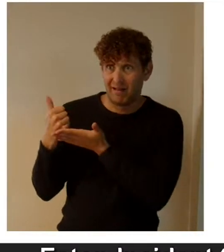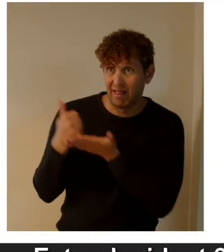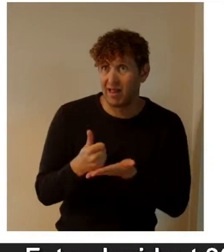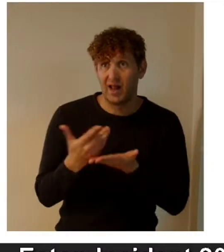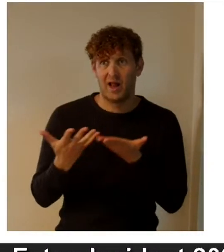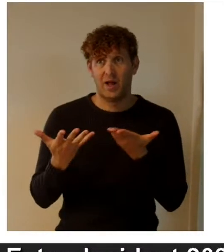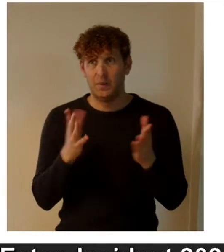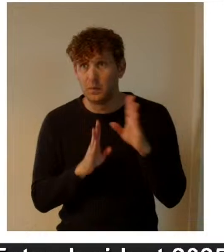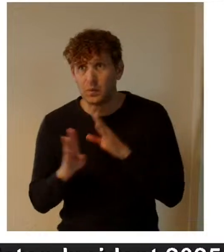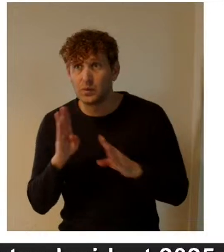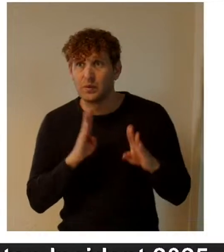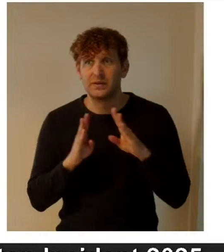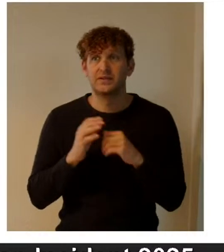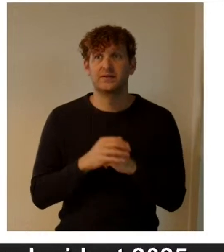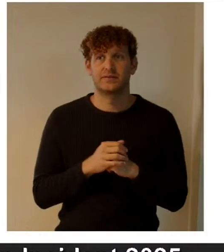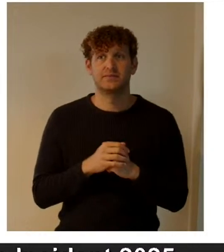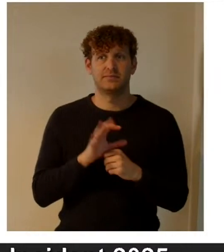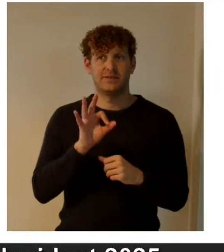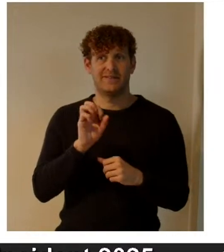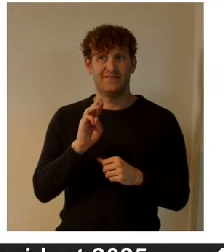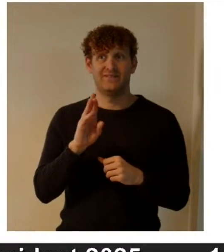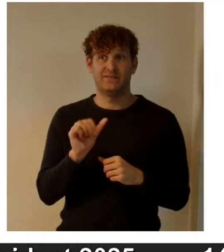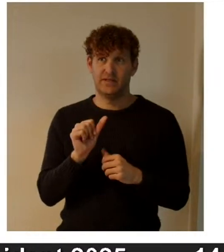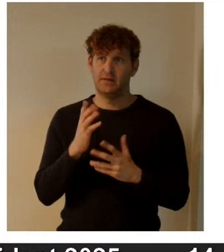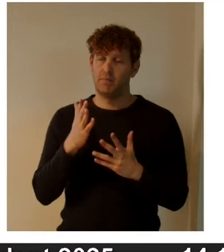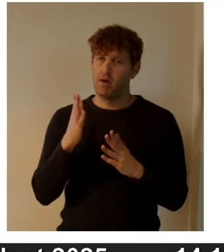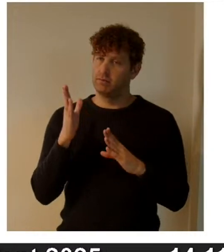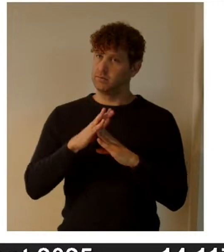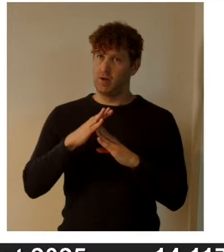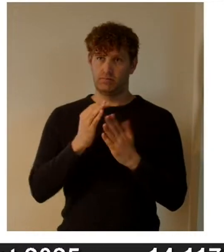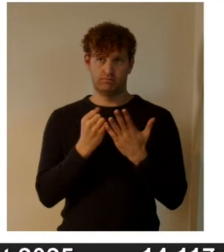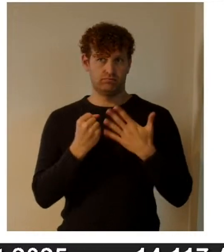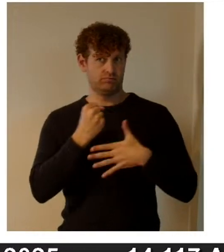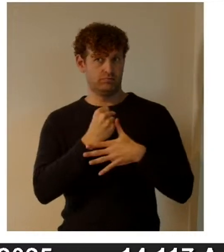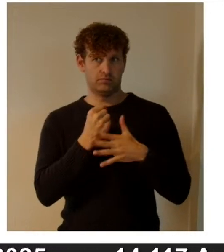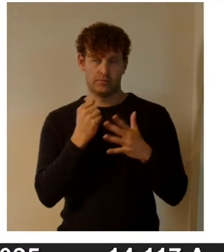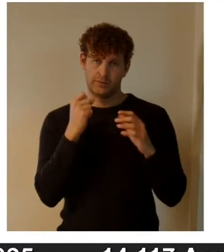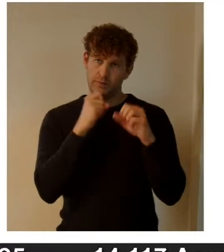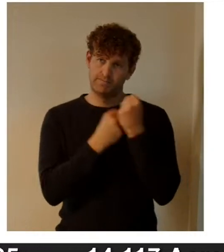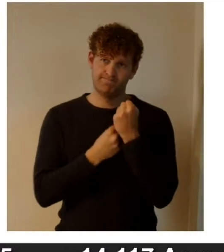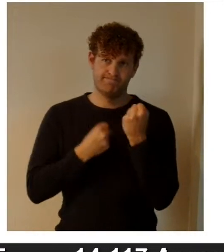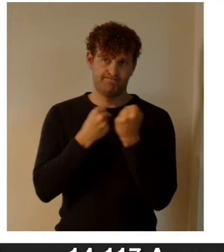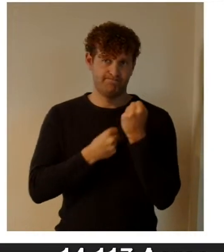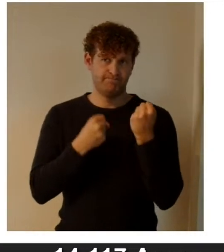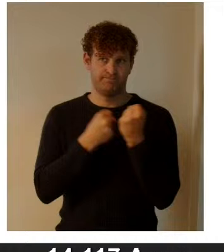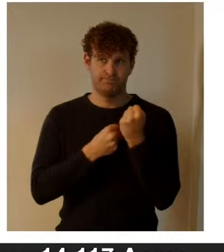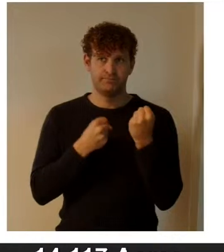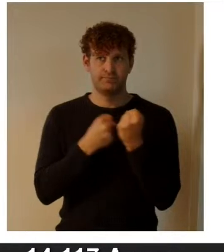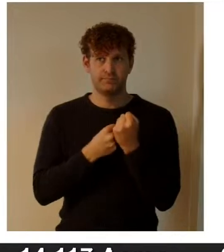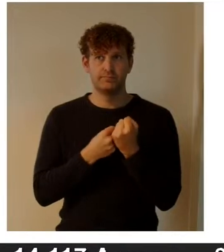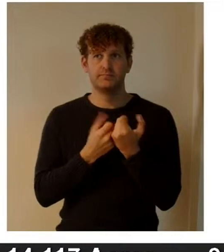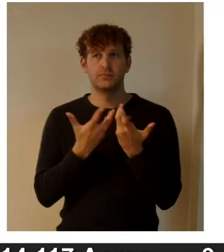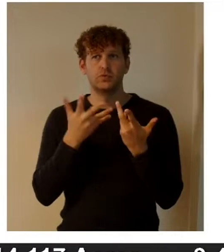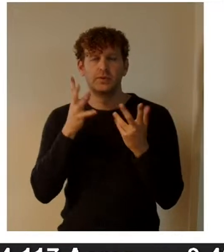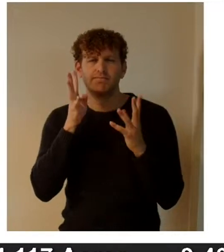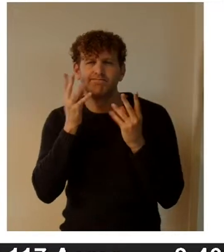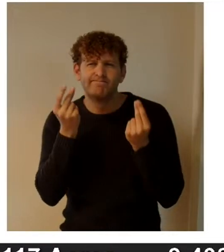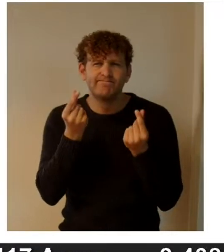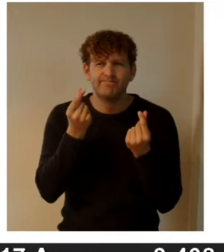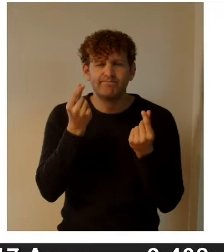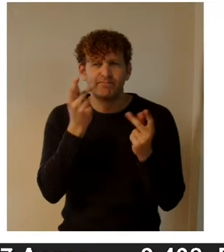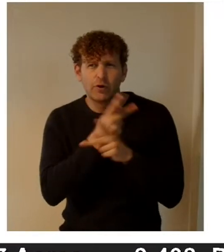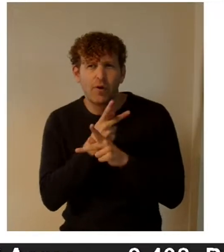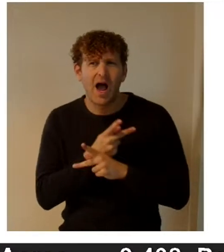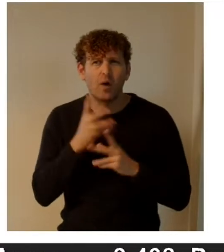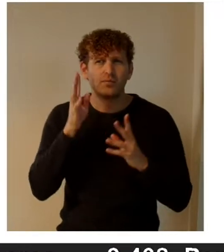FEMA assistance, I am going to be advocating and working as we speak for innovative loan and housing solutions to bring people back